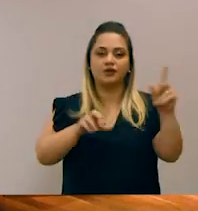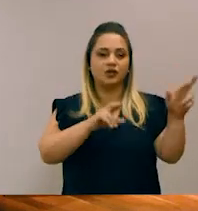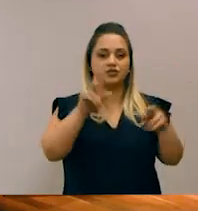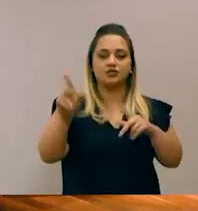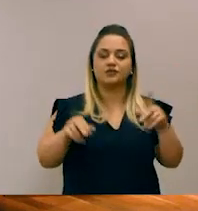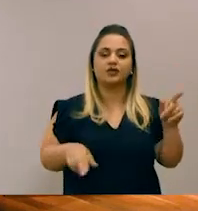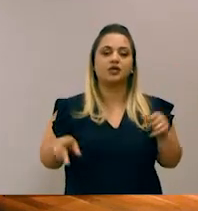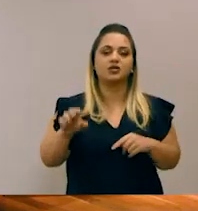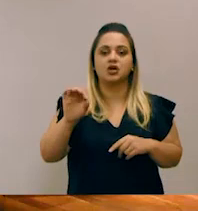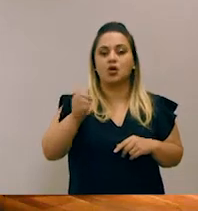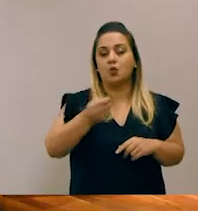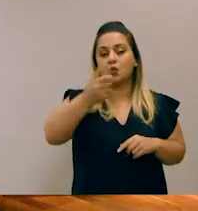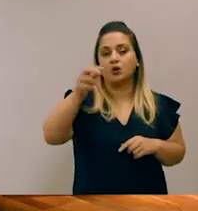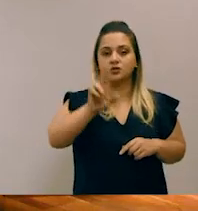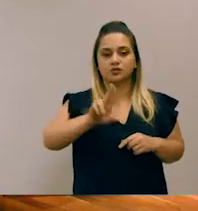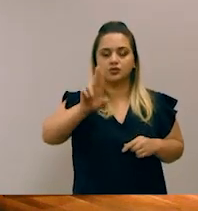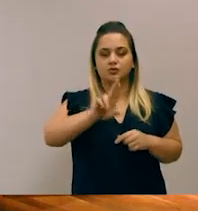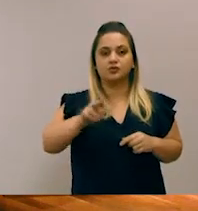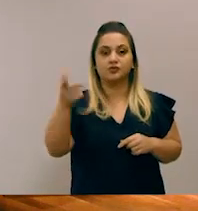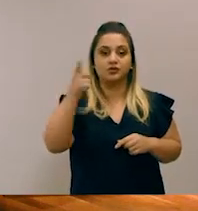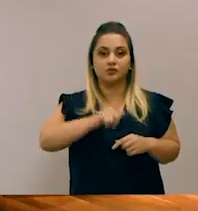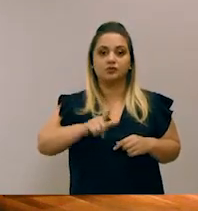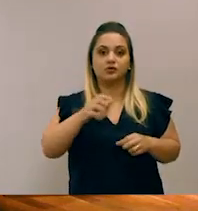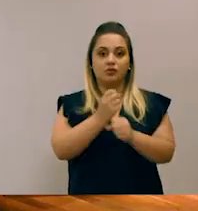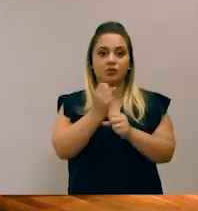properly written sentence, but only text full of